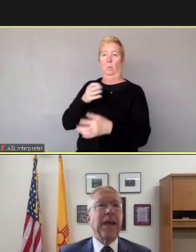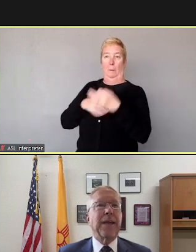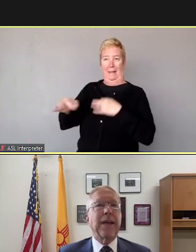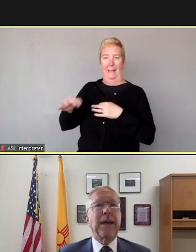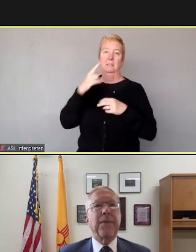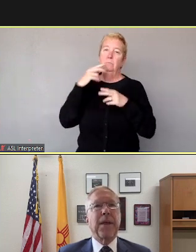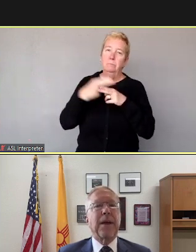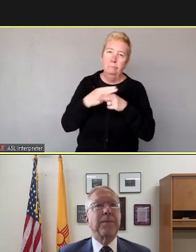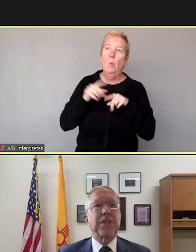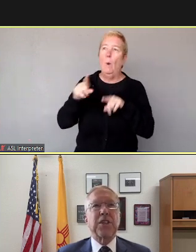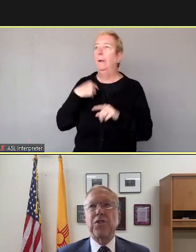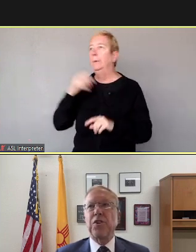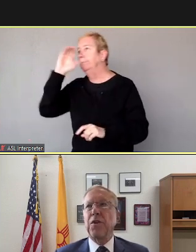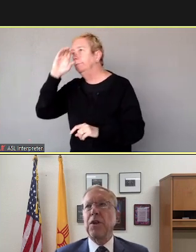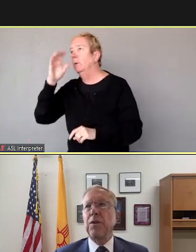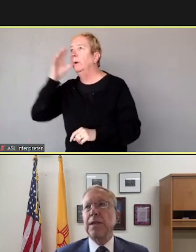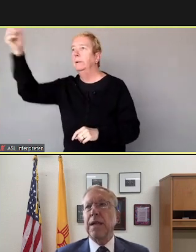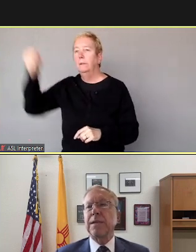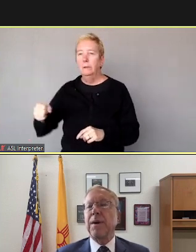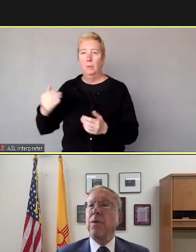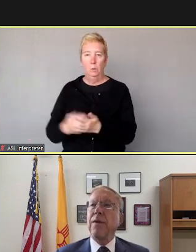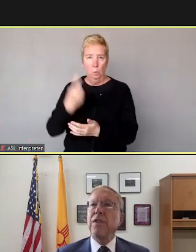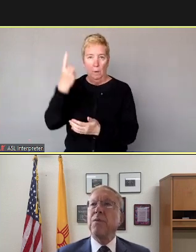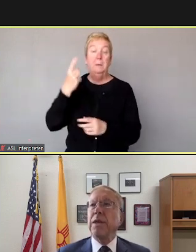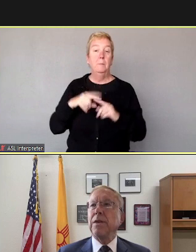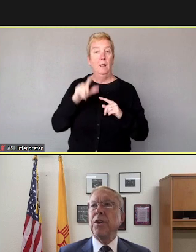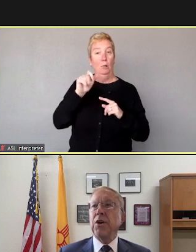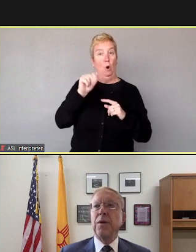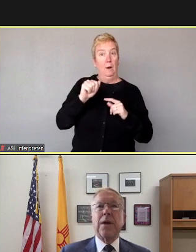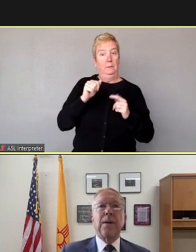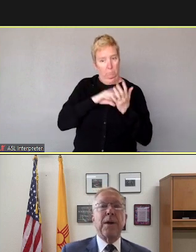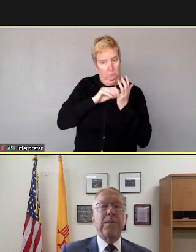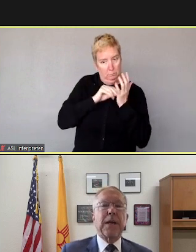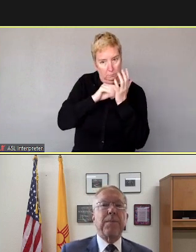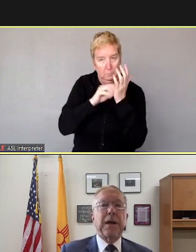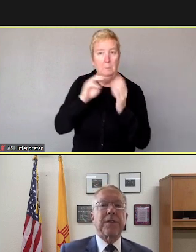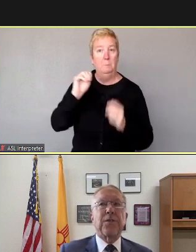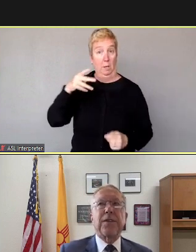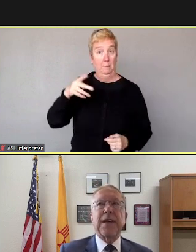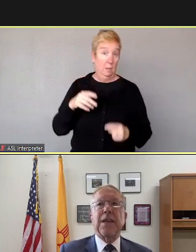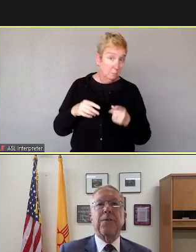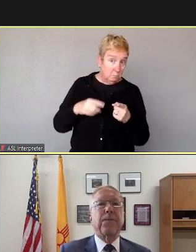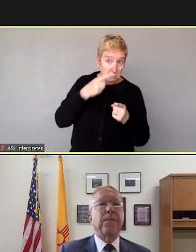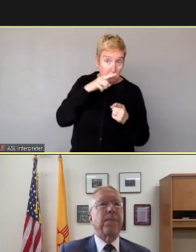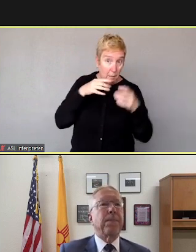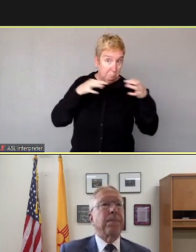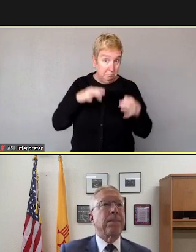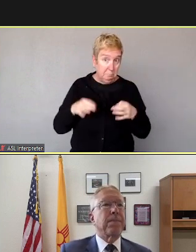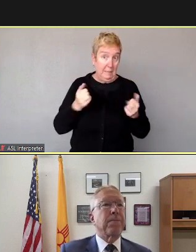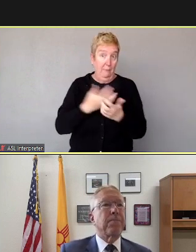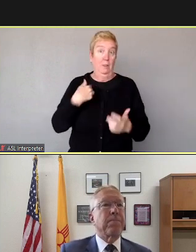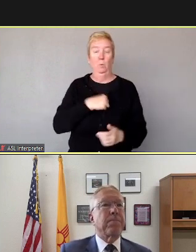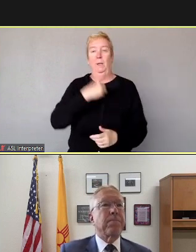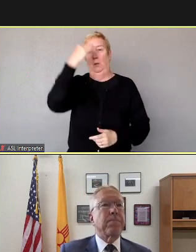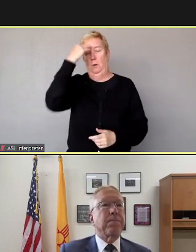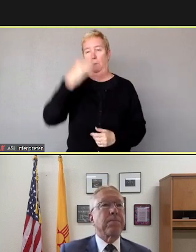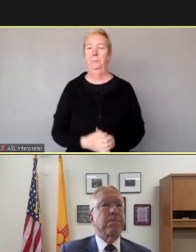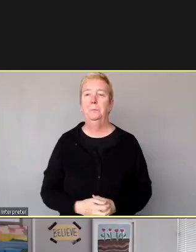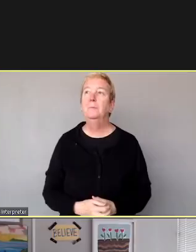underway. And I'm just going to turn it over to you to tell us about everything we need to know about monkeypox, Laura. Thank you. Right. Thank